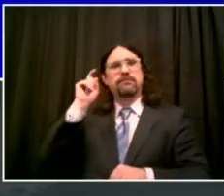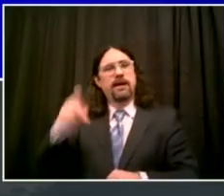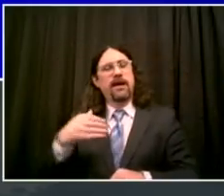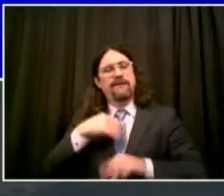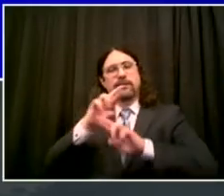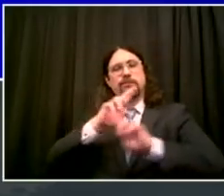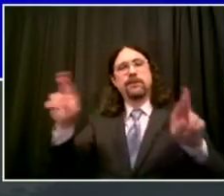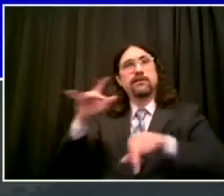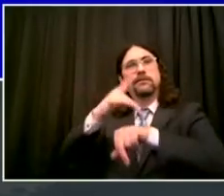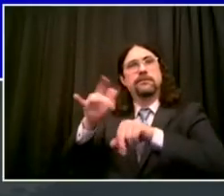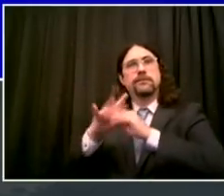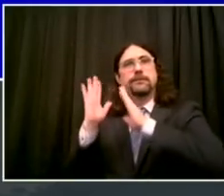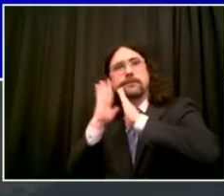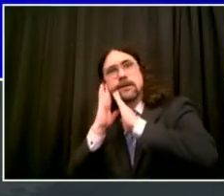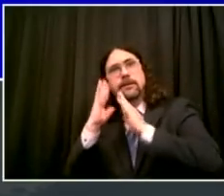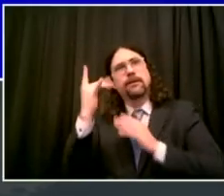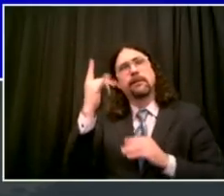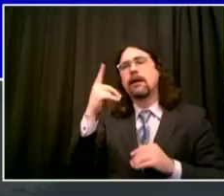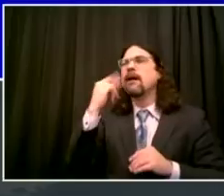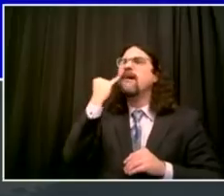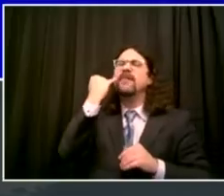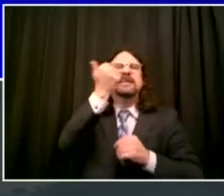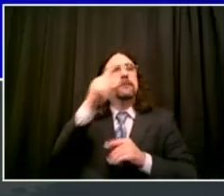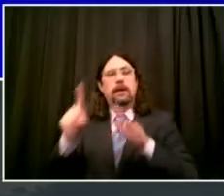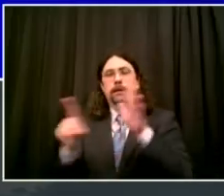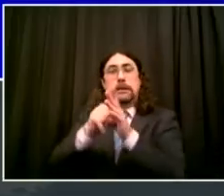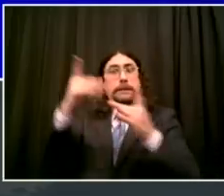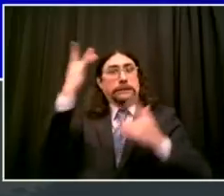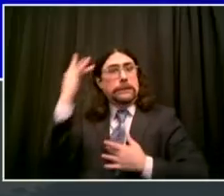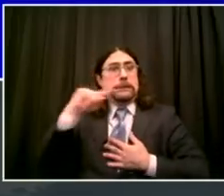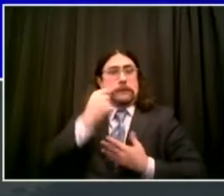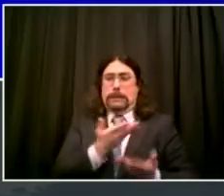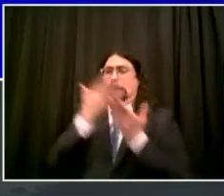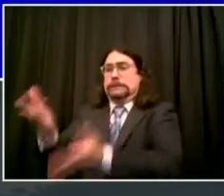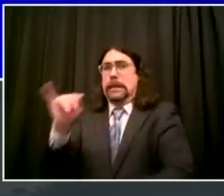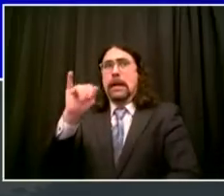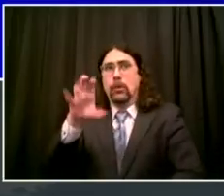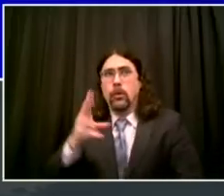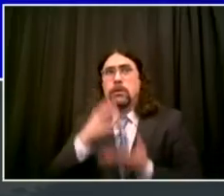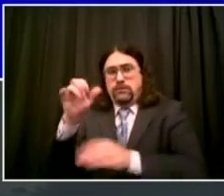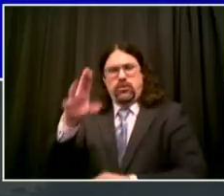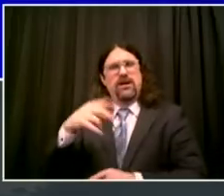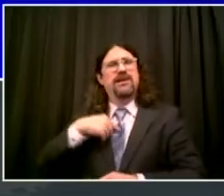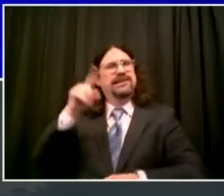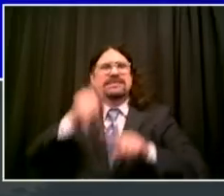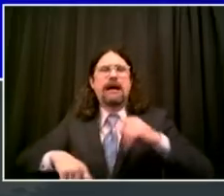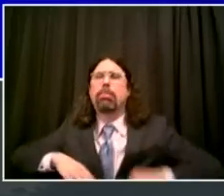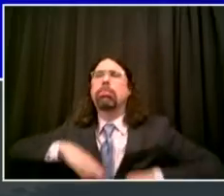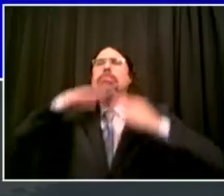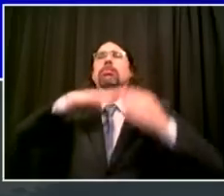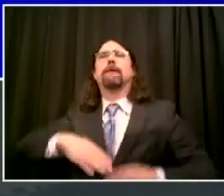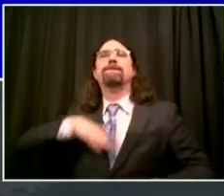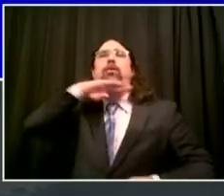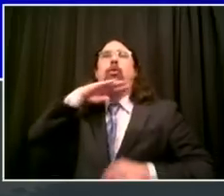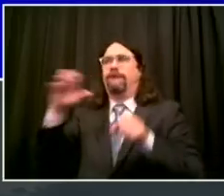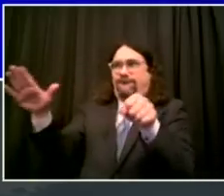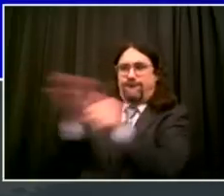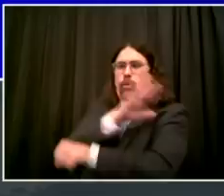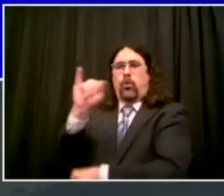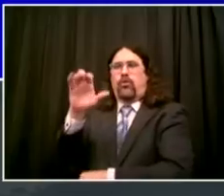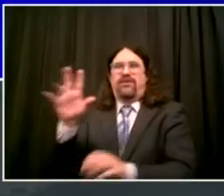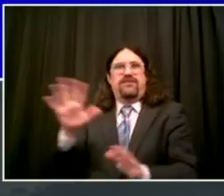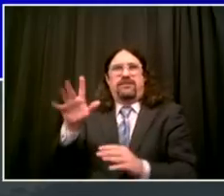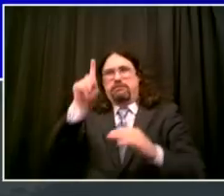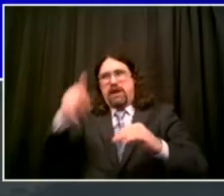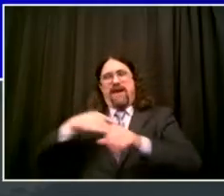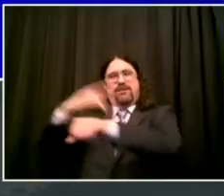our voluntary hospitals as well. We're going to be working with the state to make sure that everyone's ready on this front. So